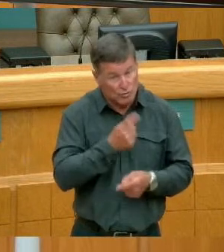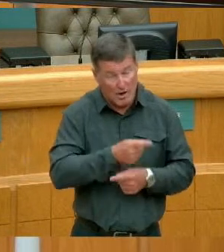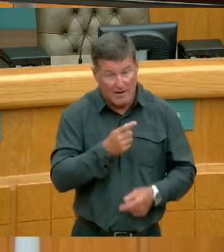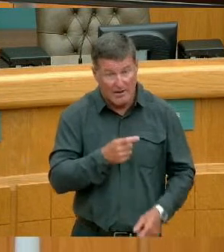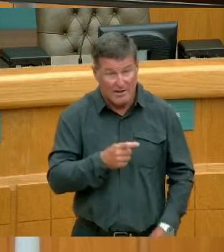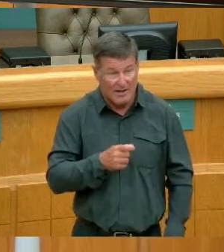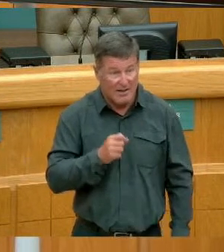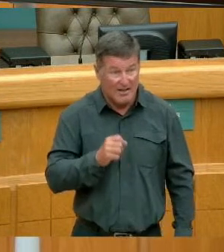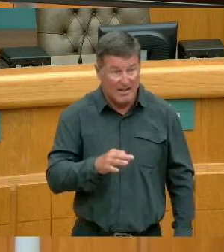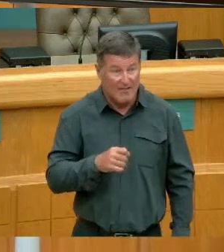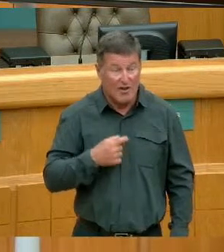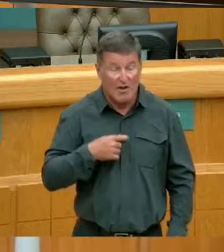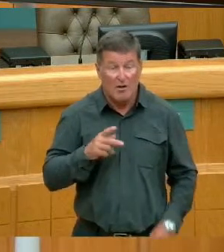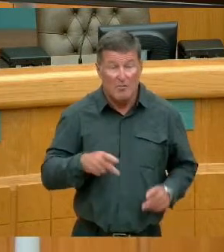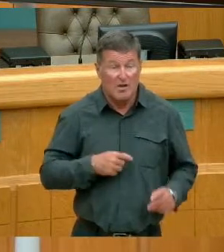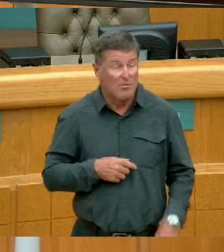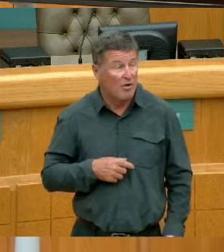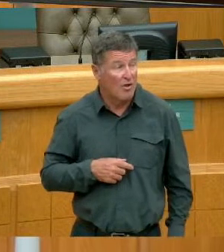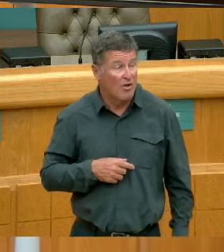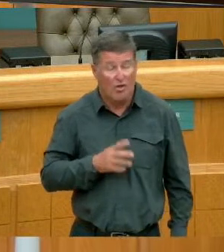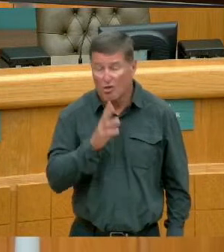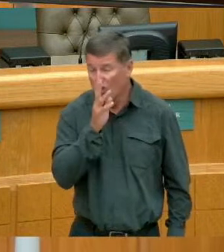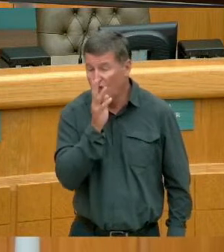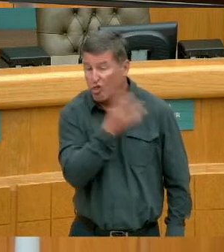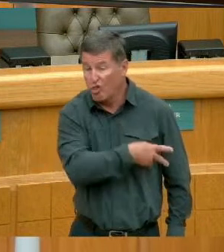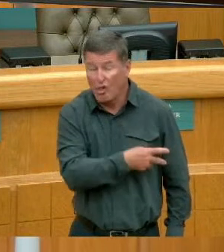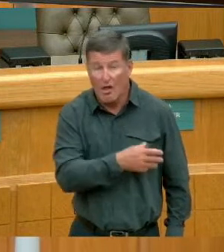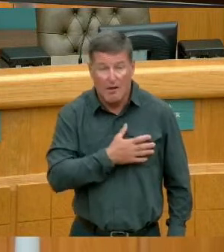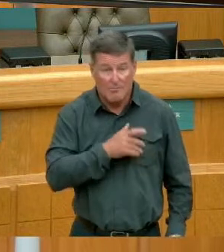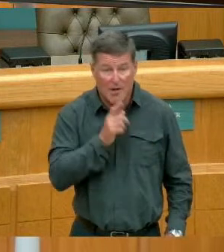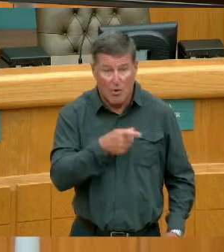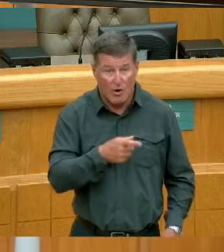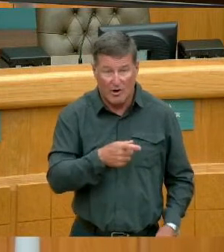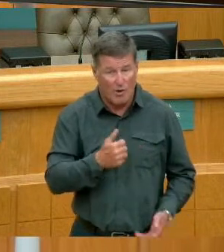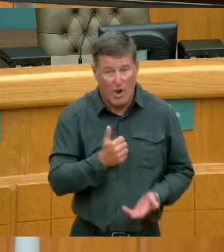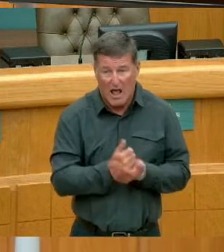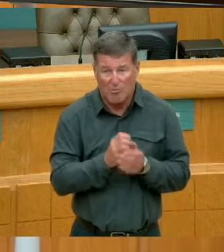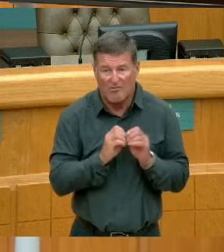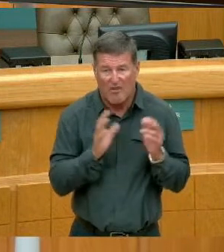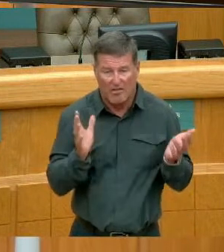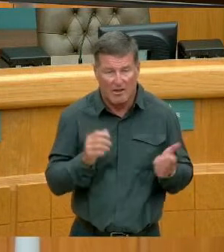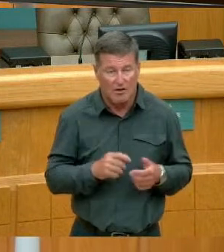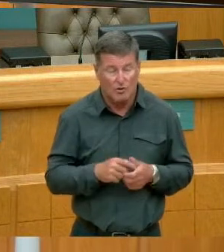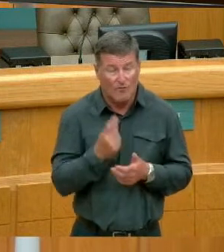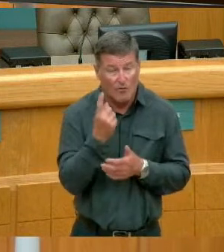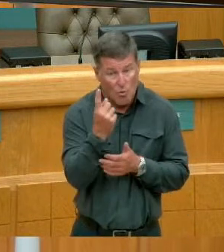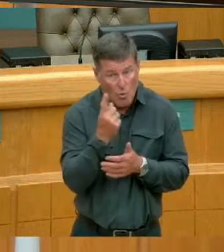these orders are for nothing. So I would ask for your help this one weekend